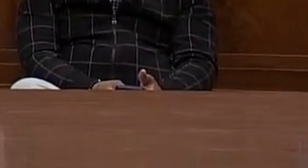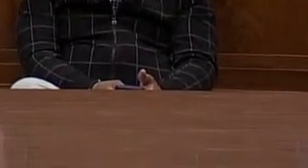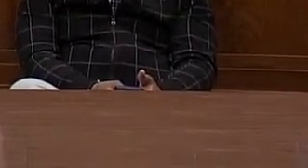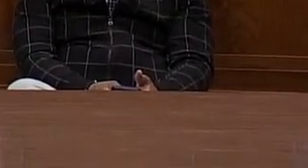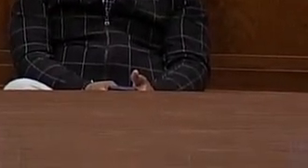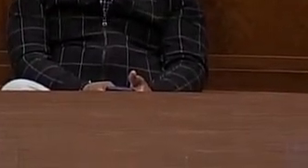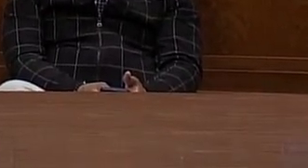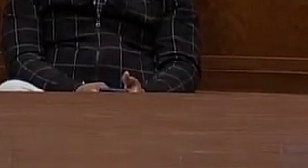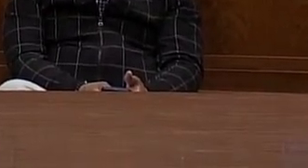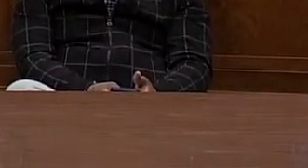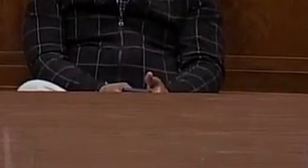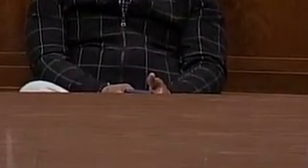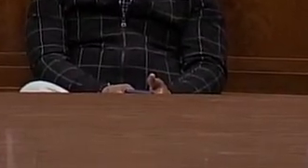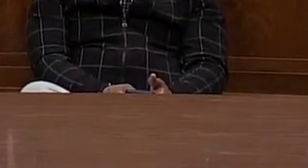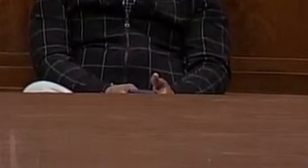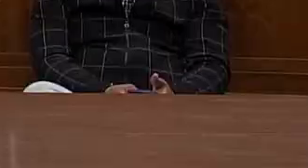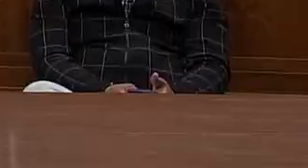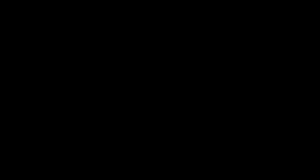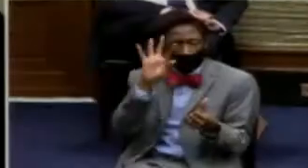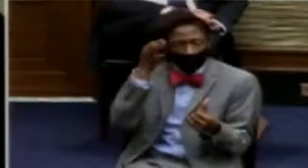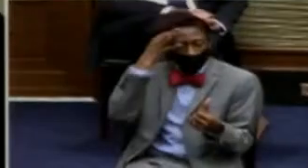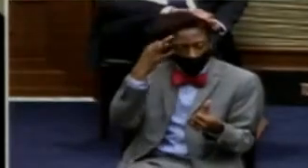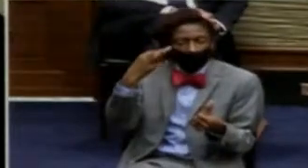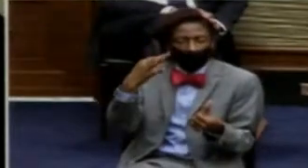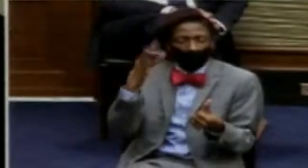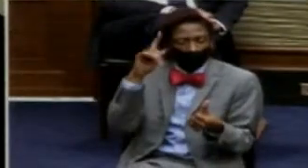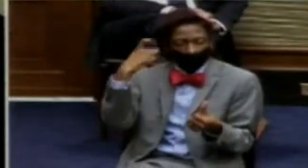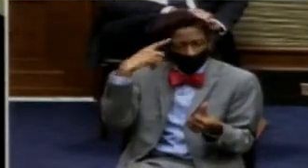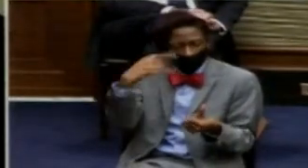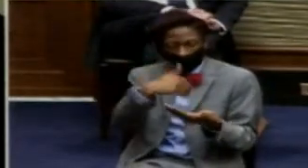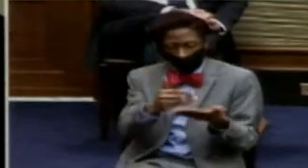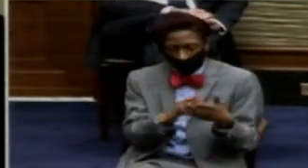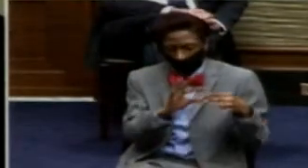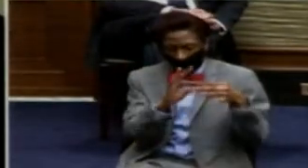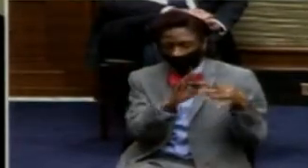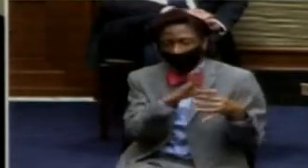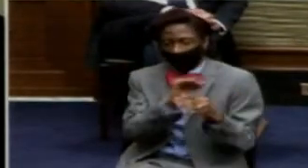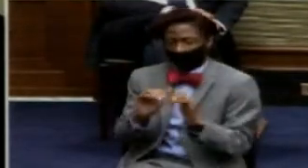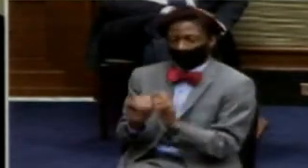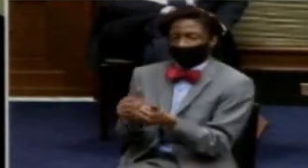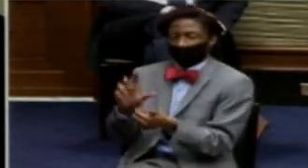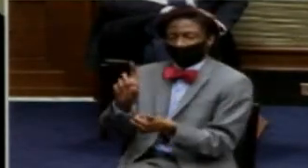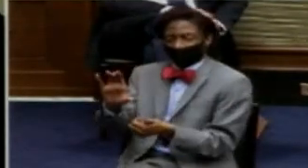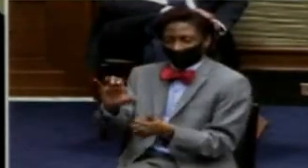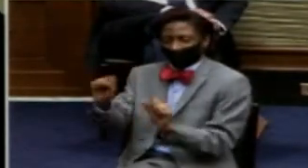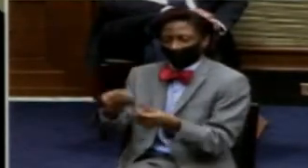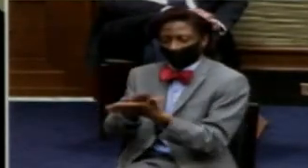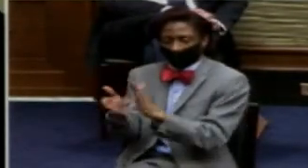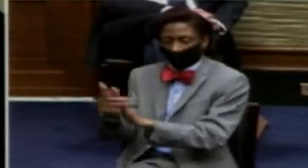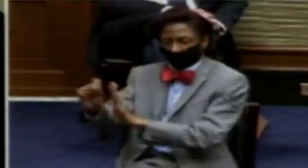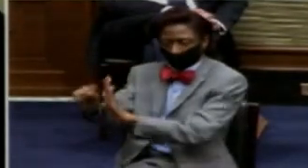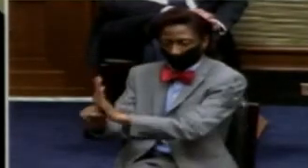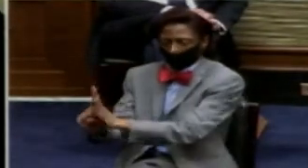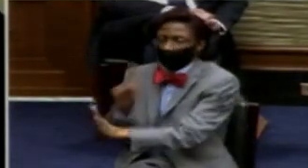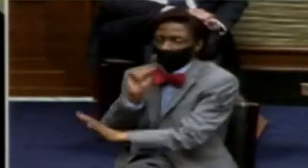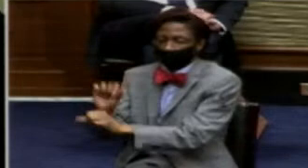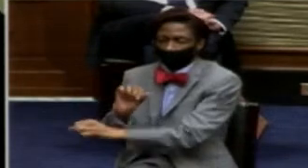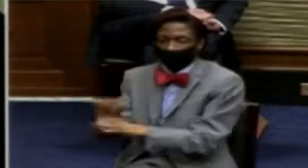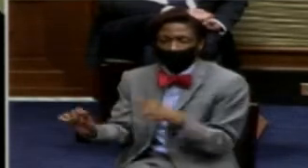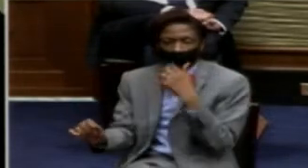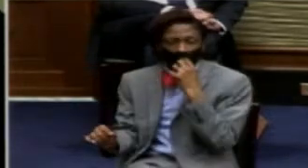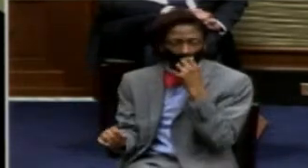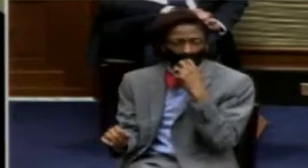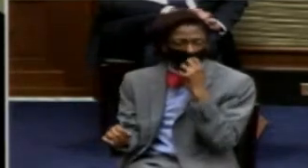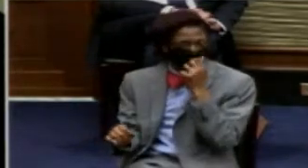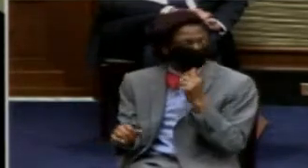relationship between the district's budget and the federal government, and how the District of Columbia can transition to statehood. Like many